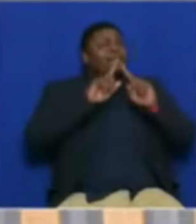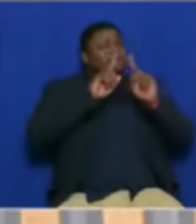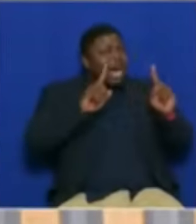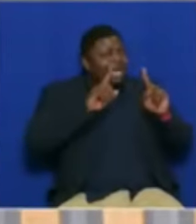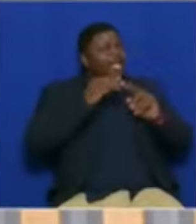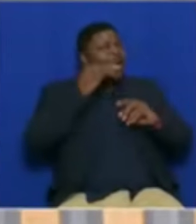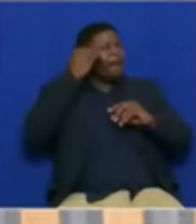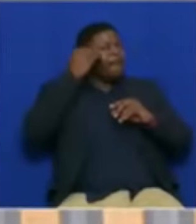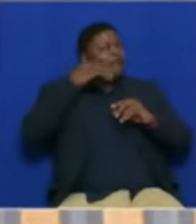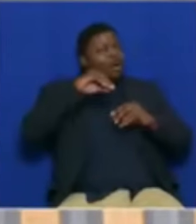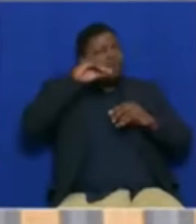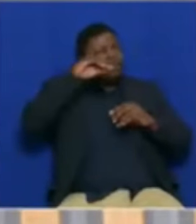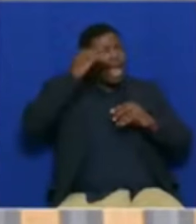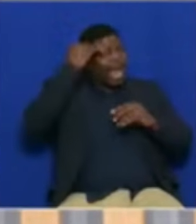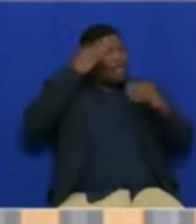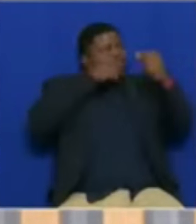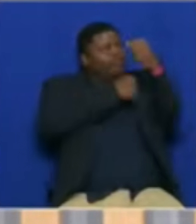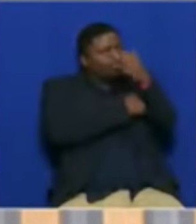IDEC?